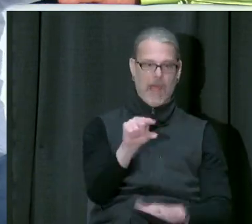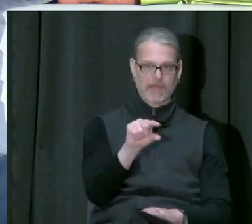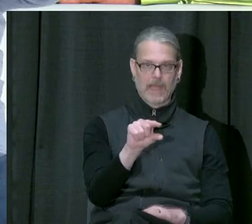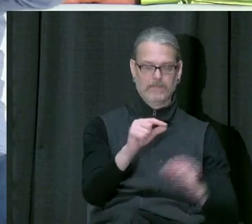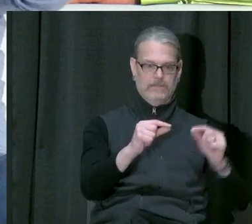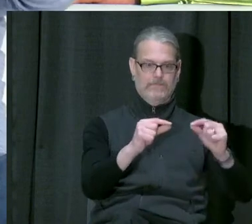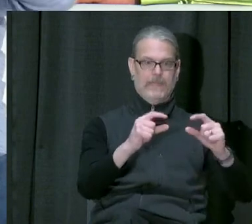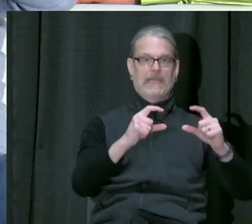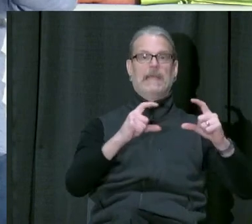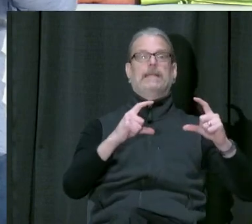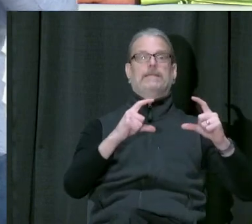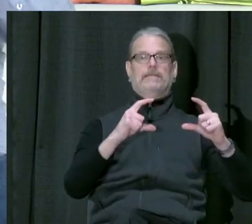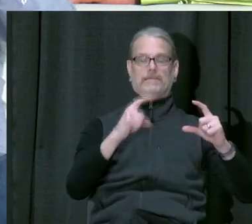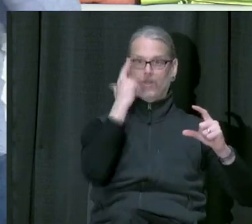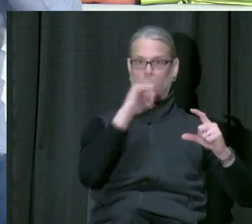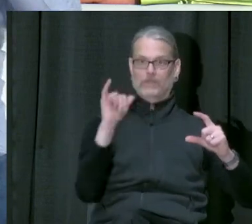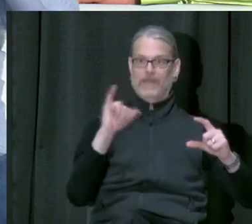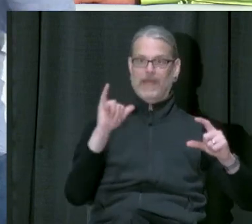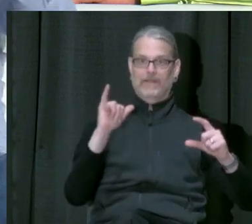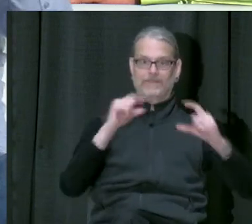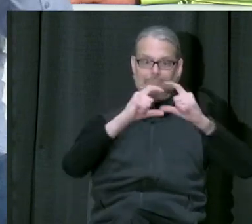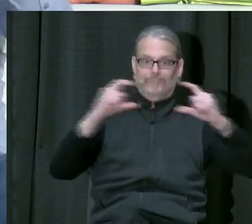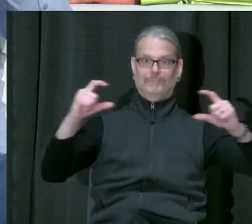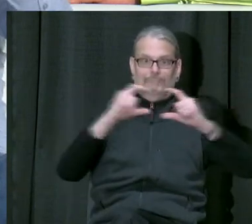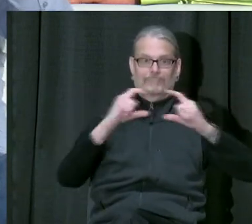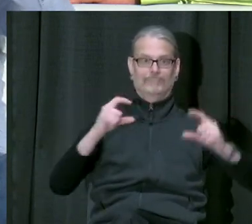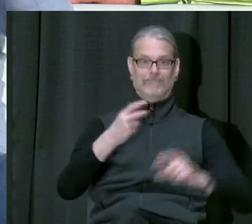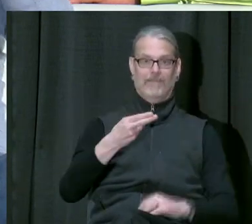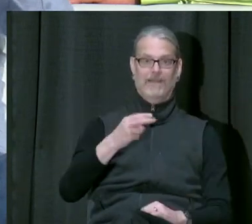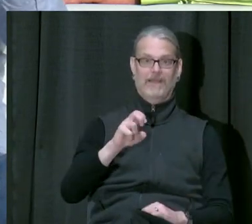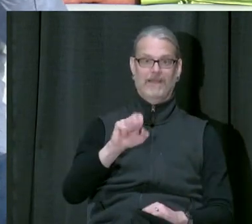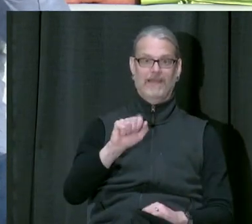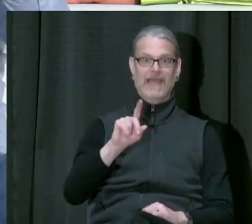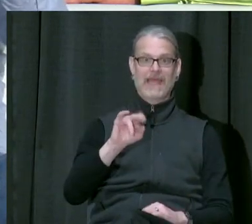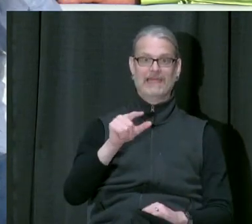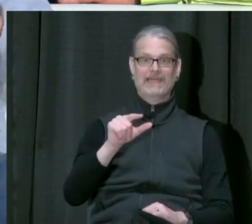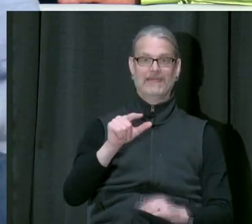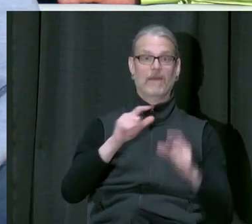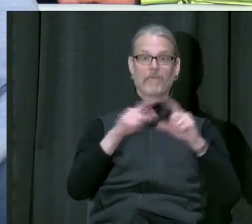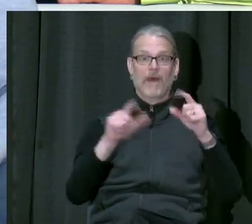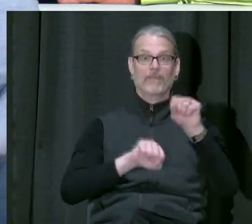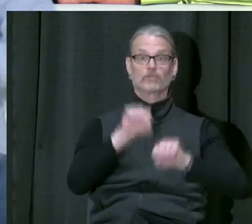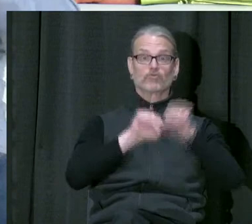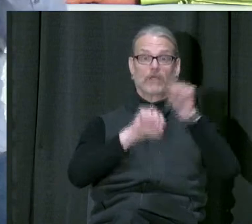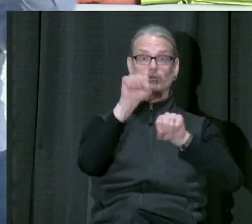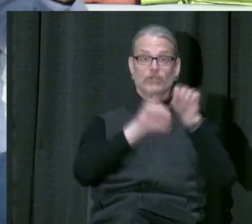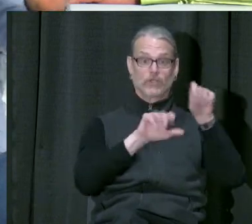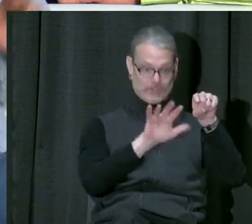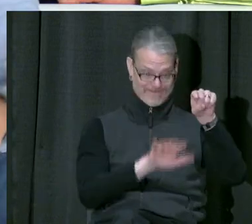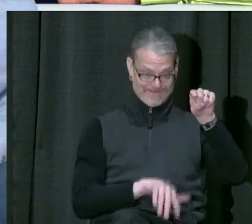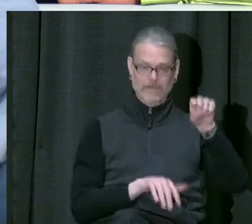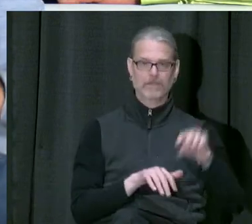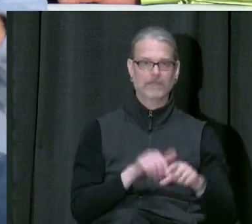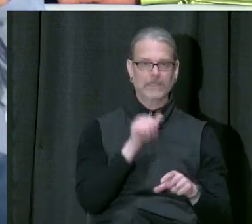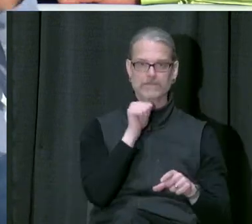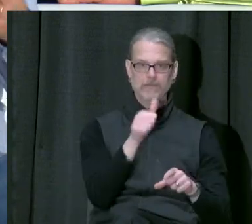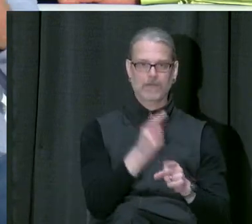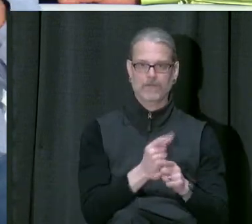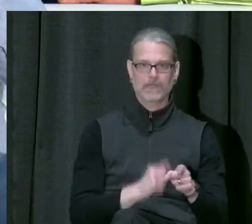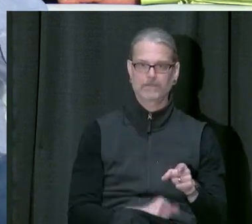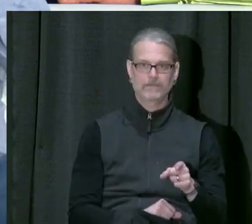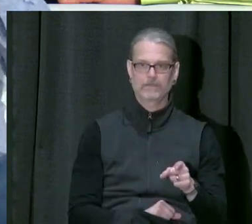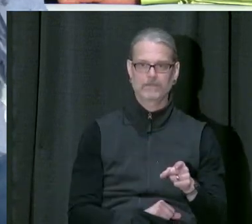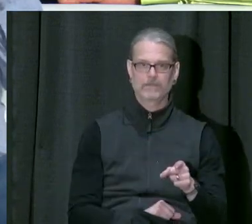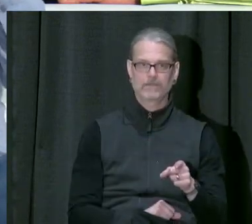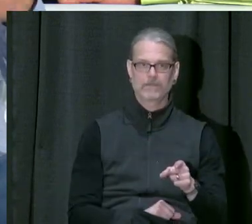big and make it look like a heading. But structurally, it's not, right? And not to get techie here, but you know,